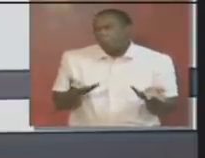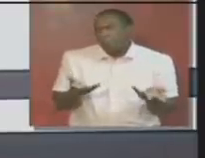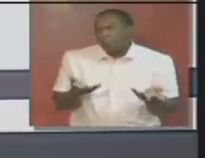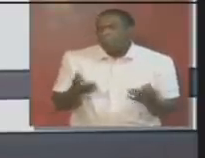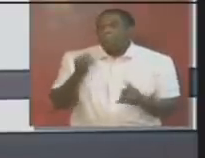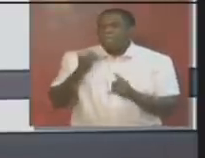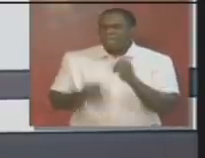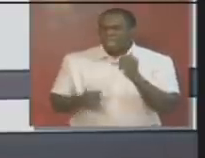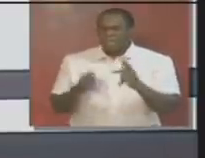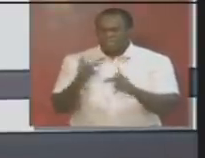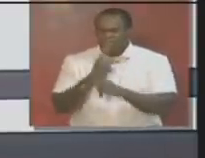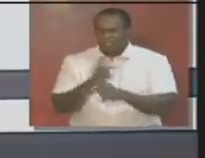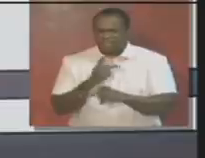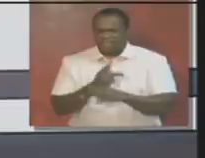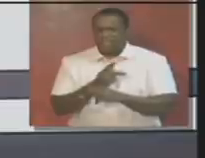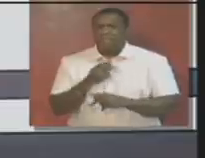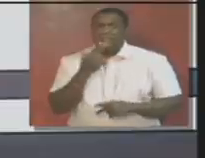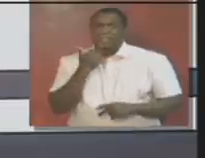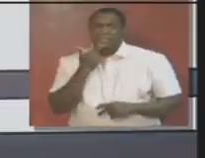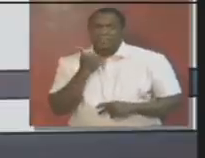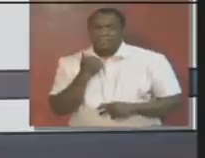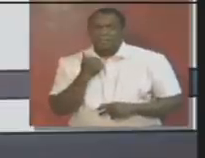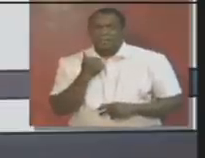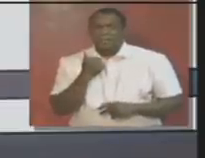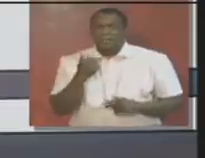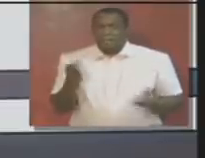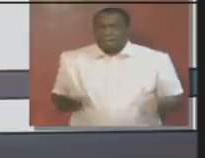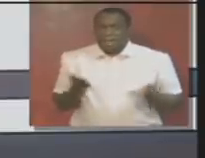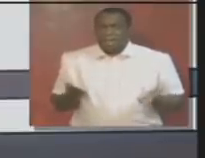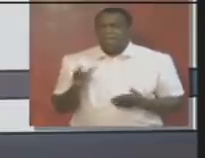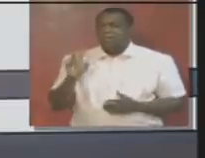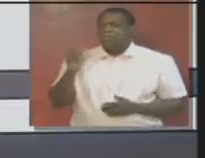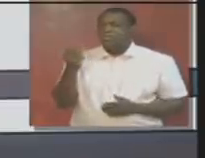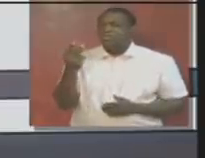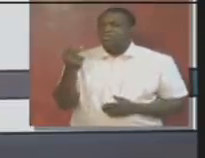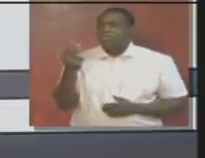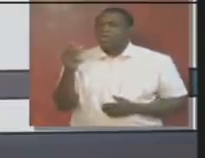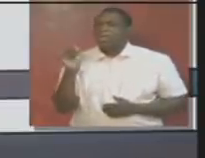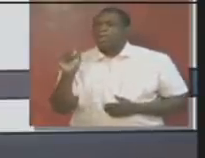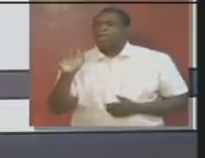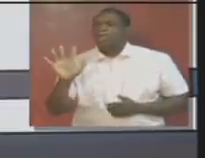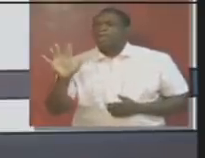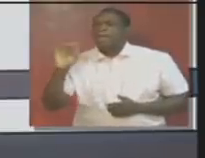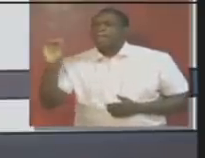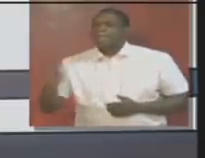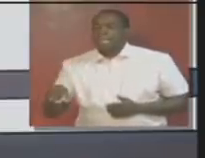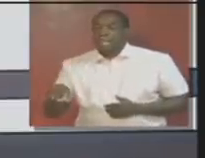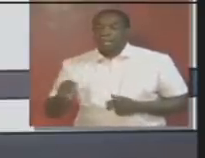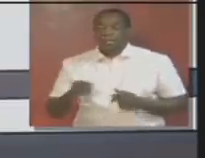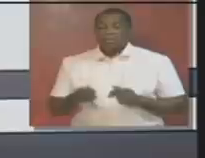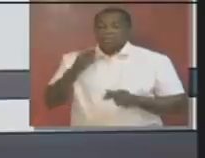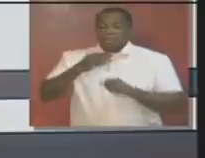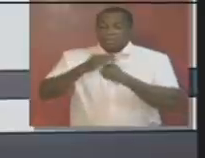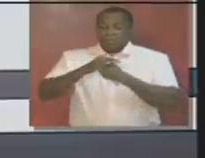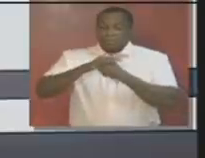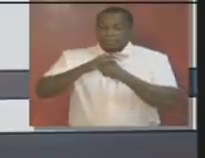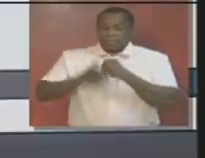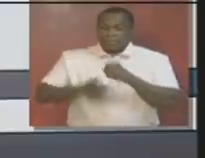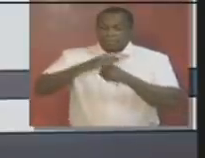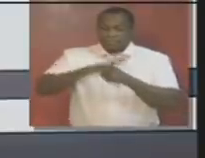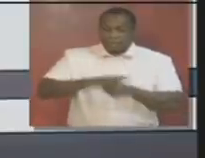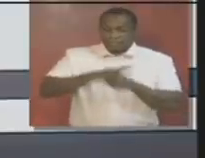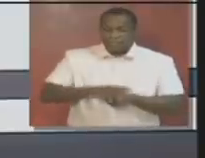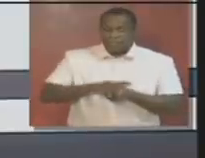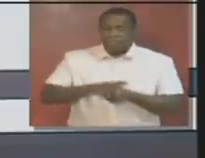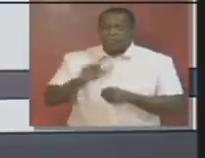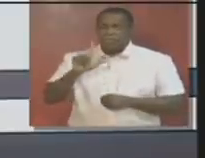for diabetes in our population would have been about 12.5%, and hypertension about 21%. But what I would like to say